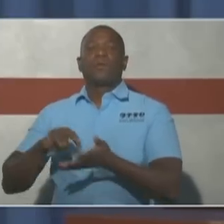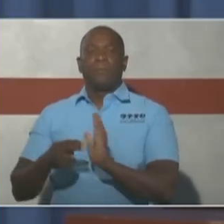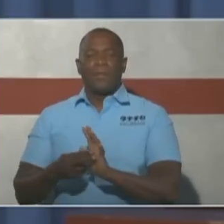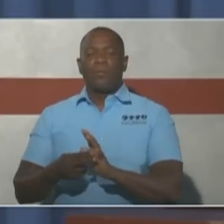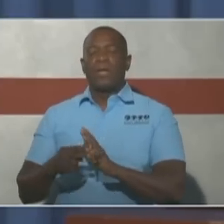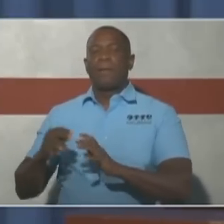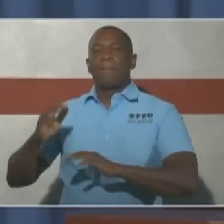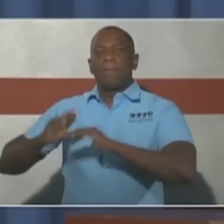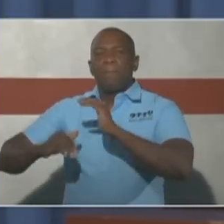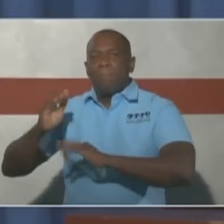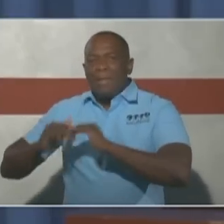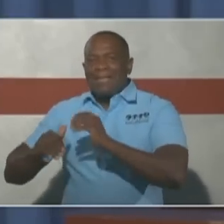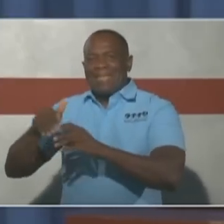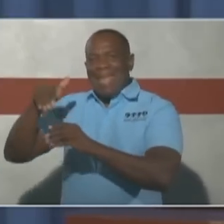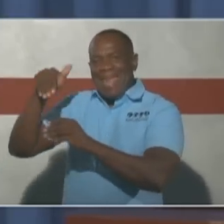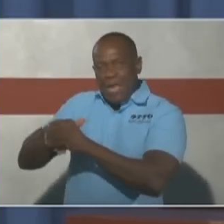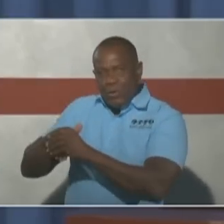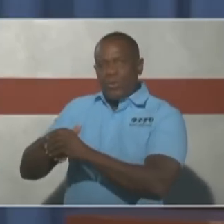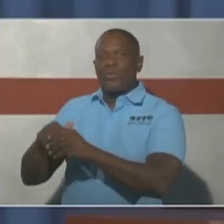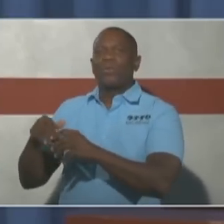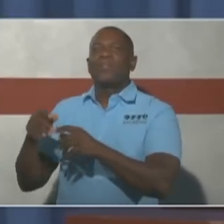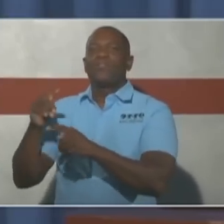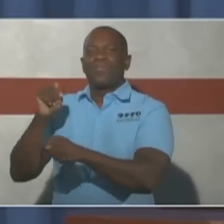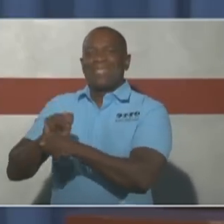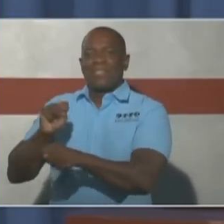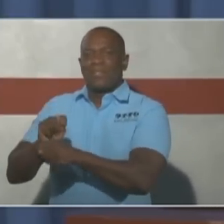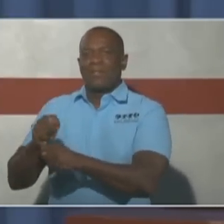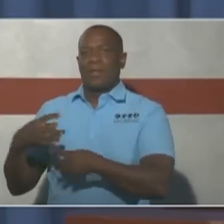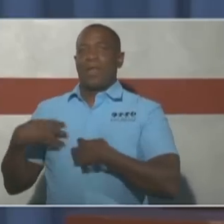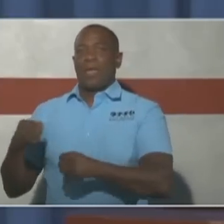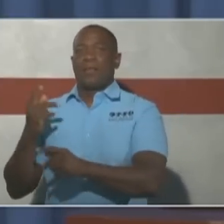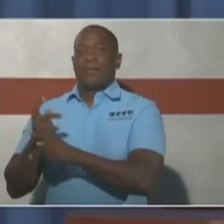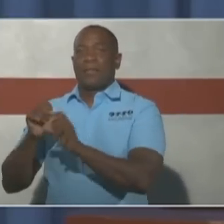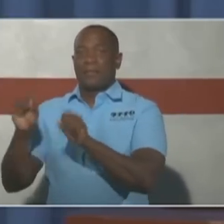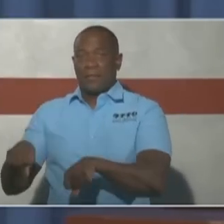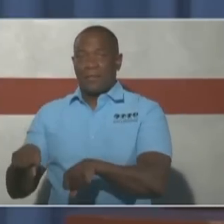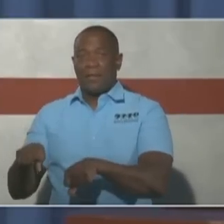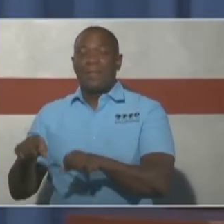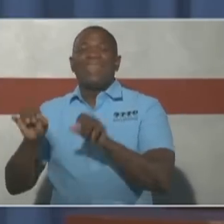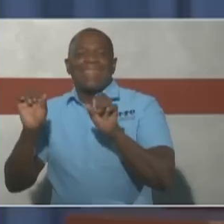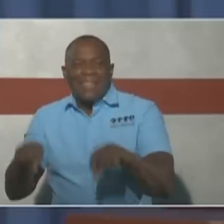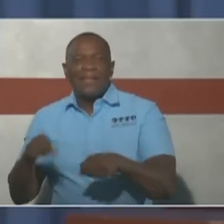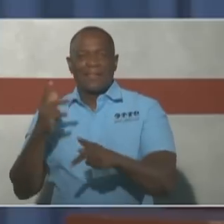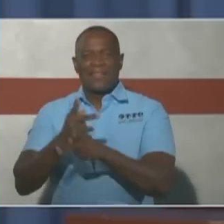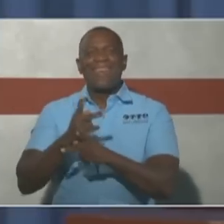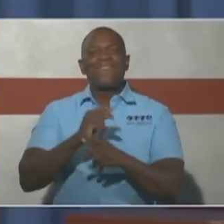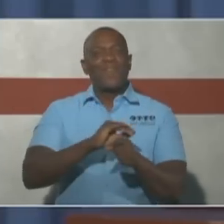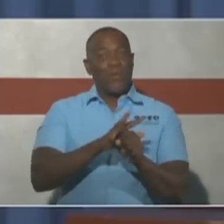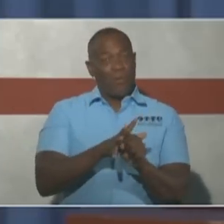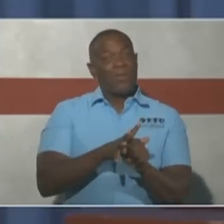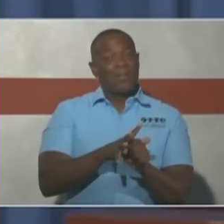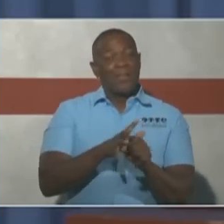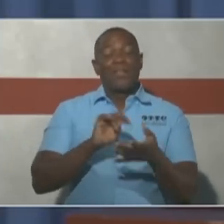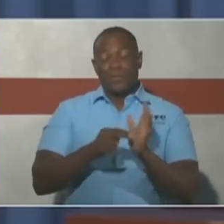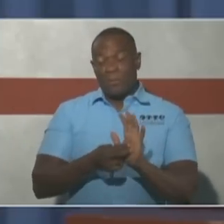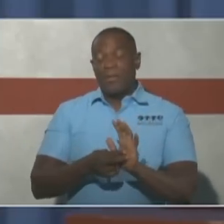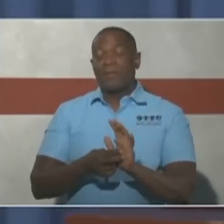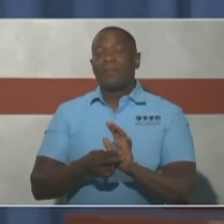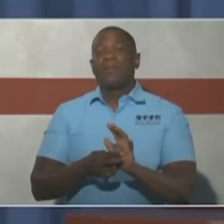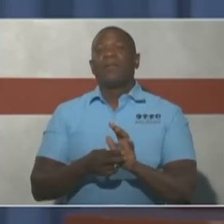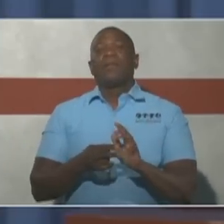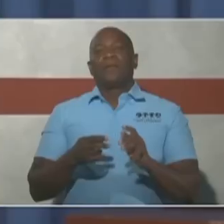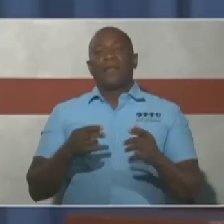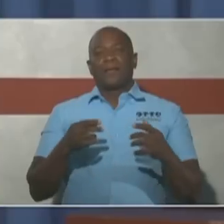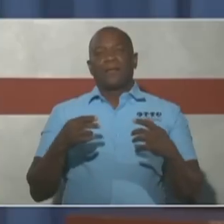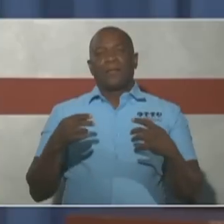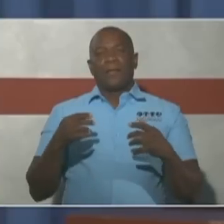individual RHAs or within the traditional healthcare system to manage COVID-19 cases under strict guidelines for infection